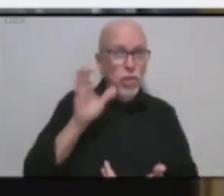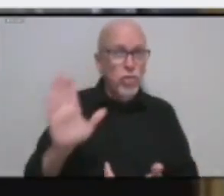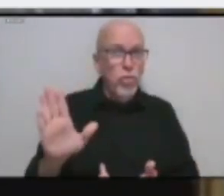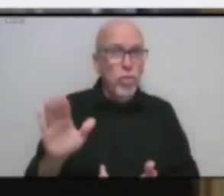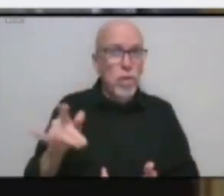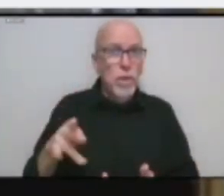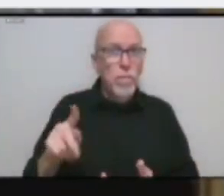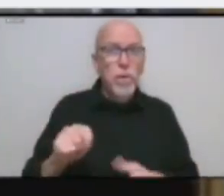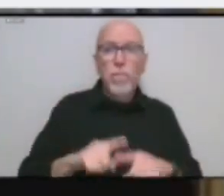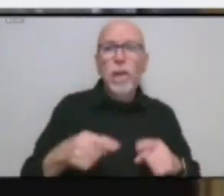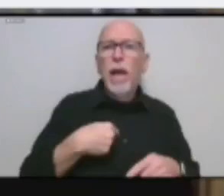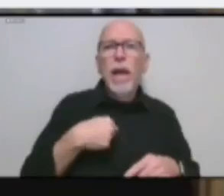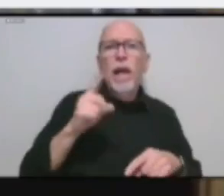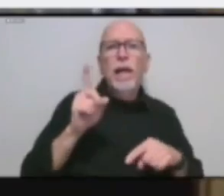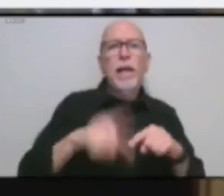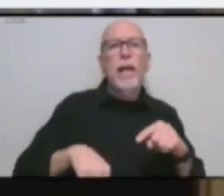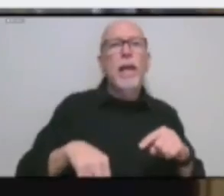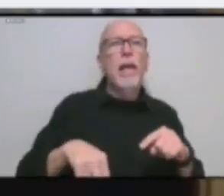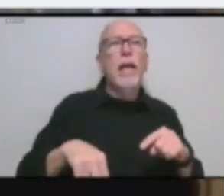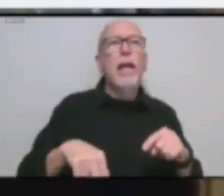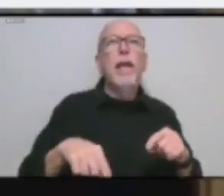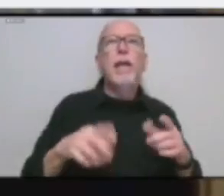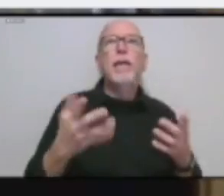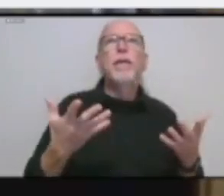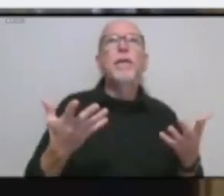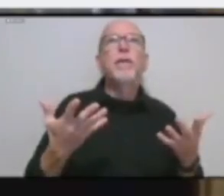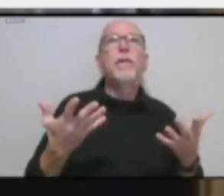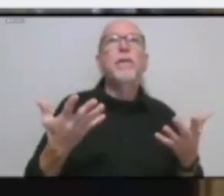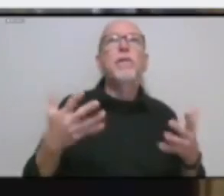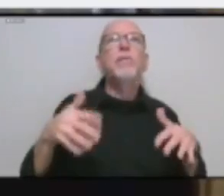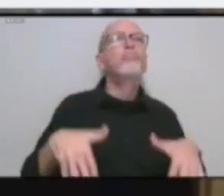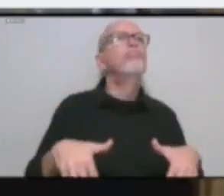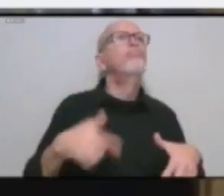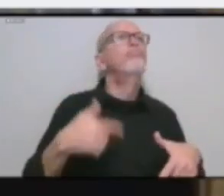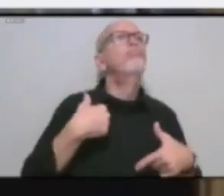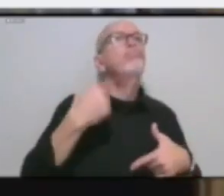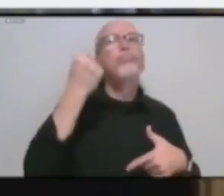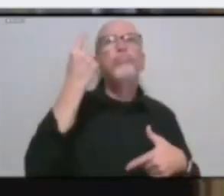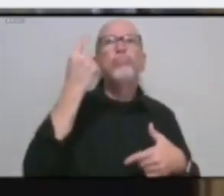But I can't pretend to understand all the